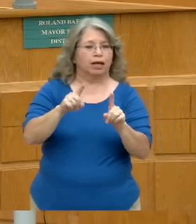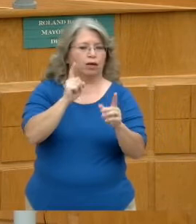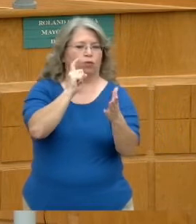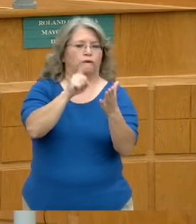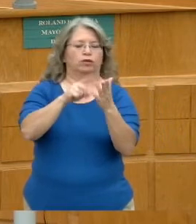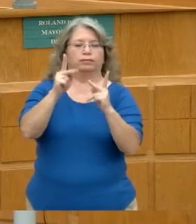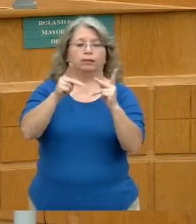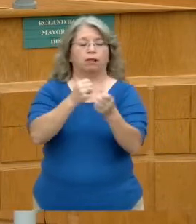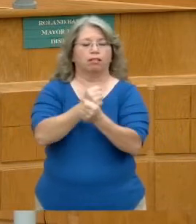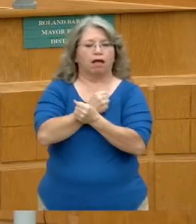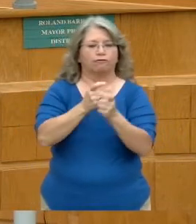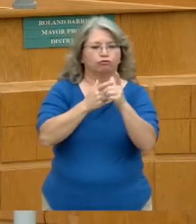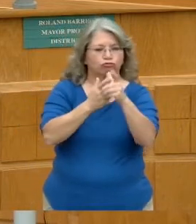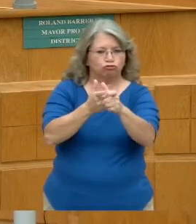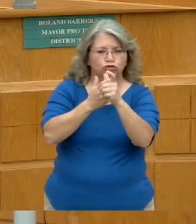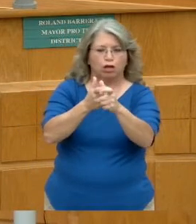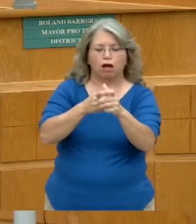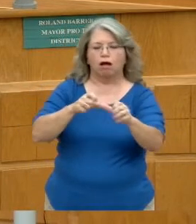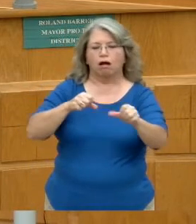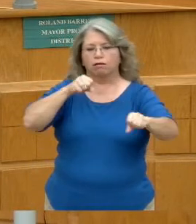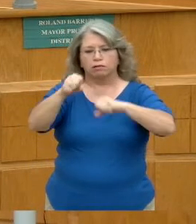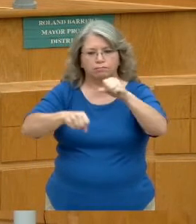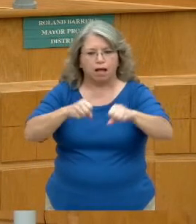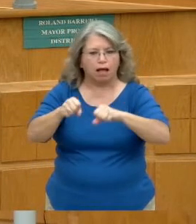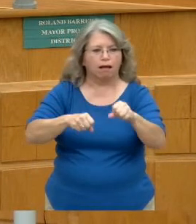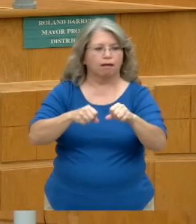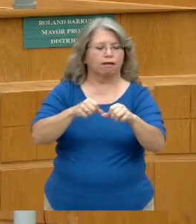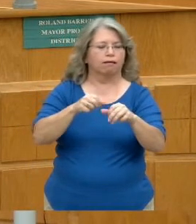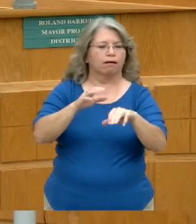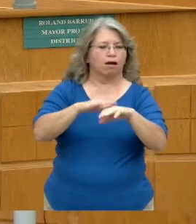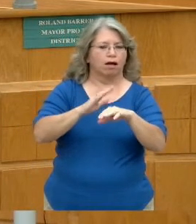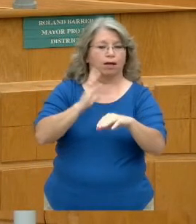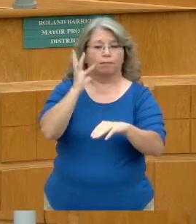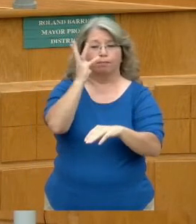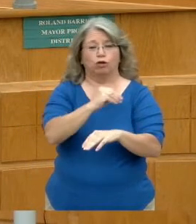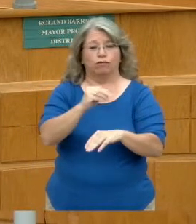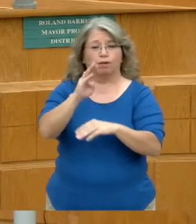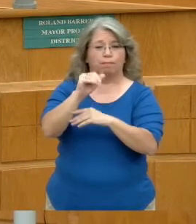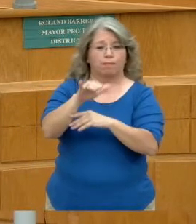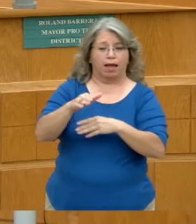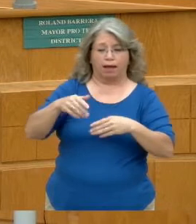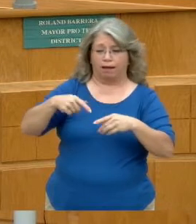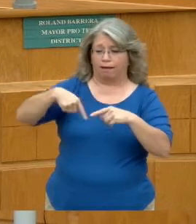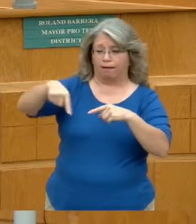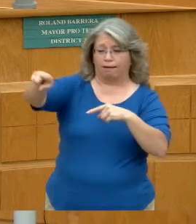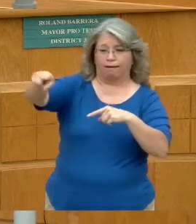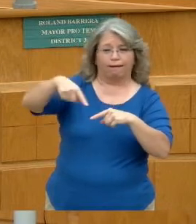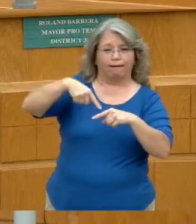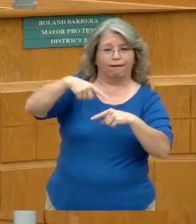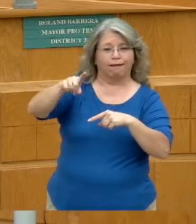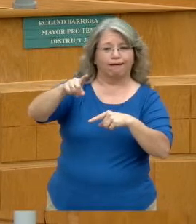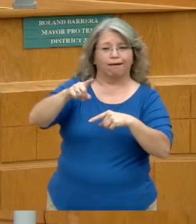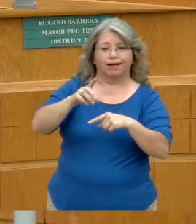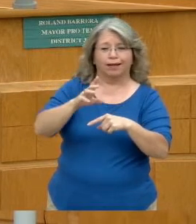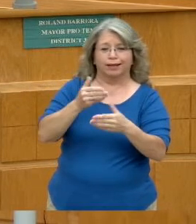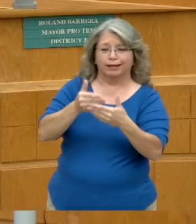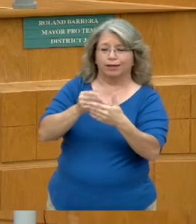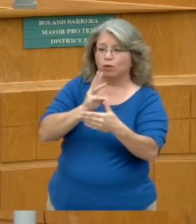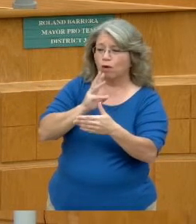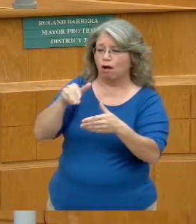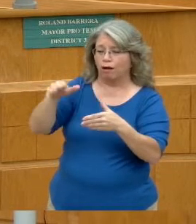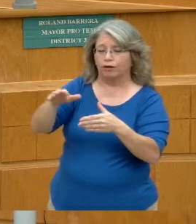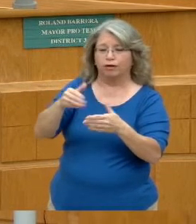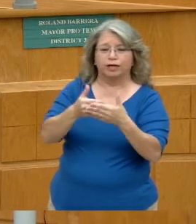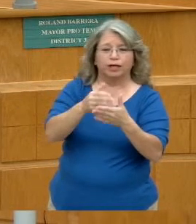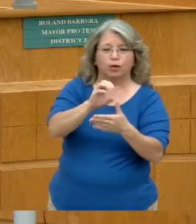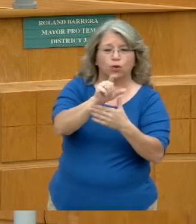to jog and run or bike along our beautiful bay, in particular in between Cole Park and Water's Edge Park.